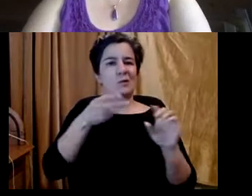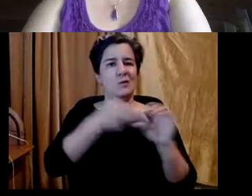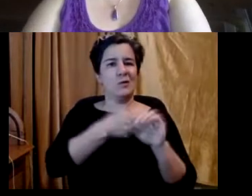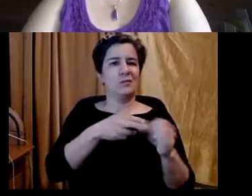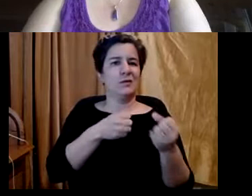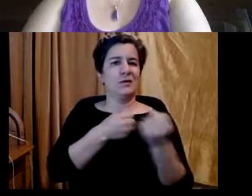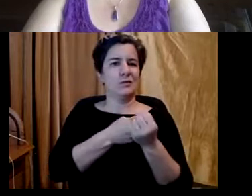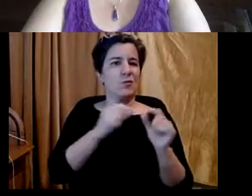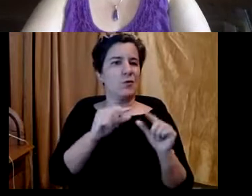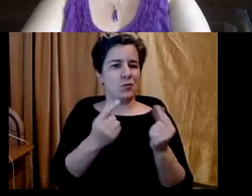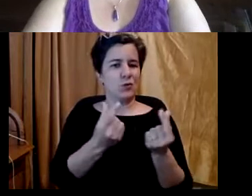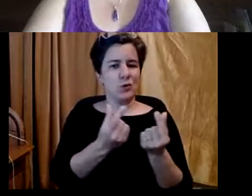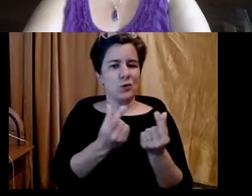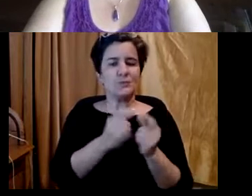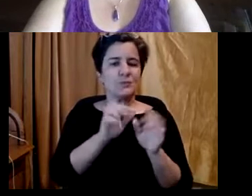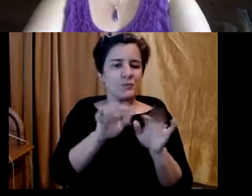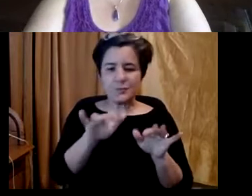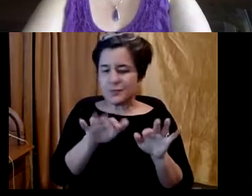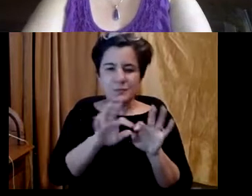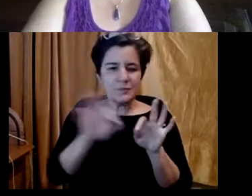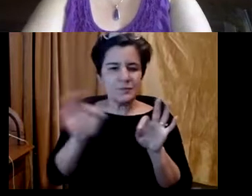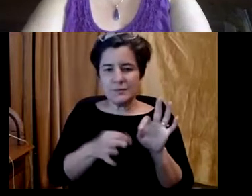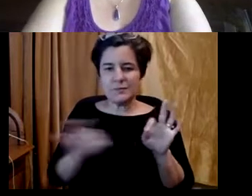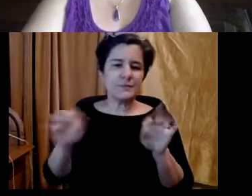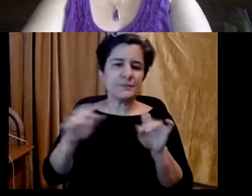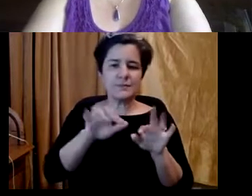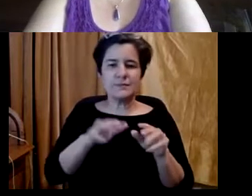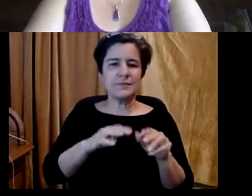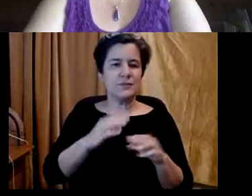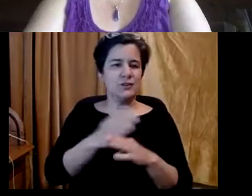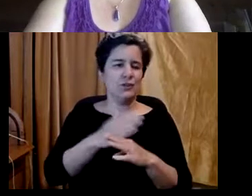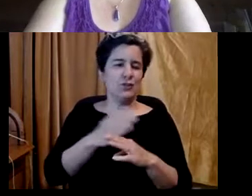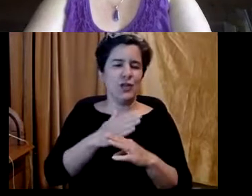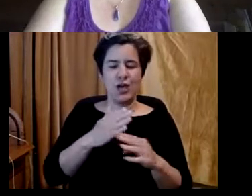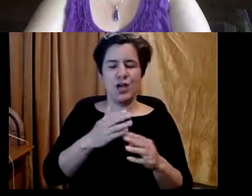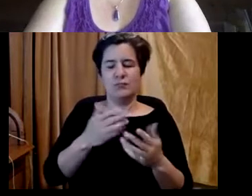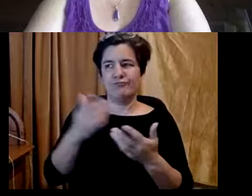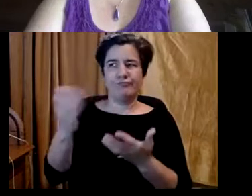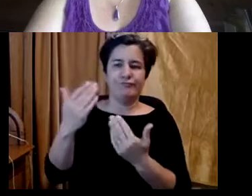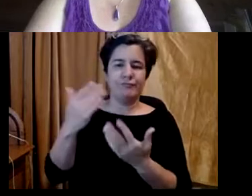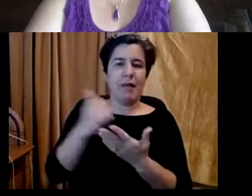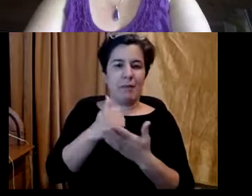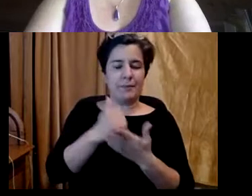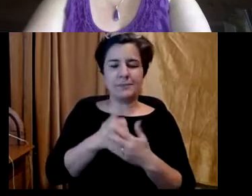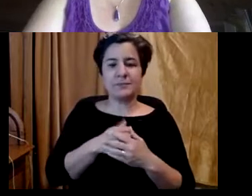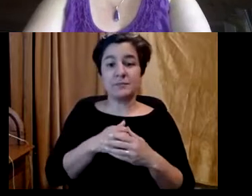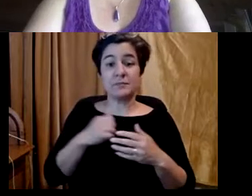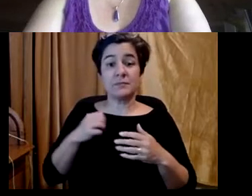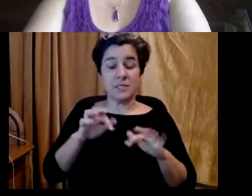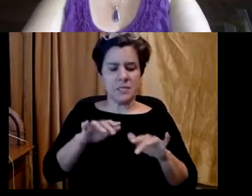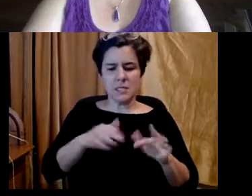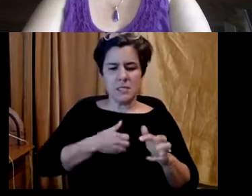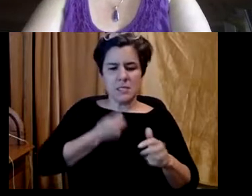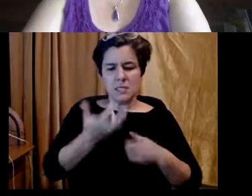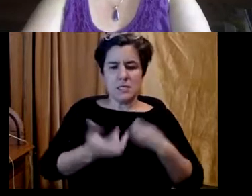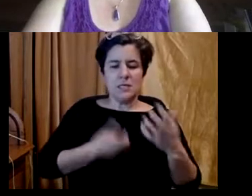out and shared with other people to try to help, the shaking stopped and I got